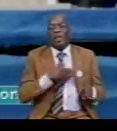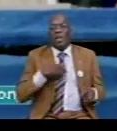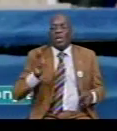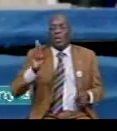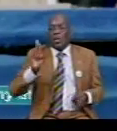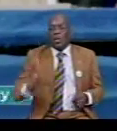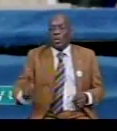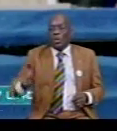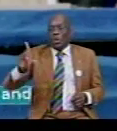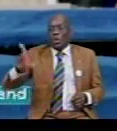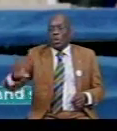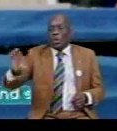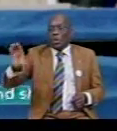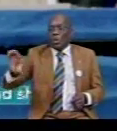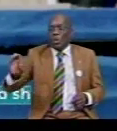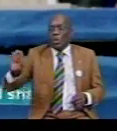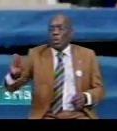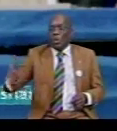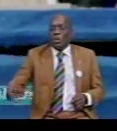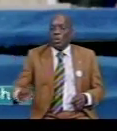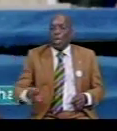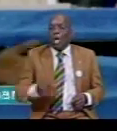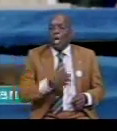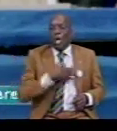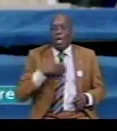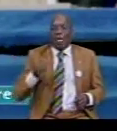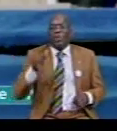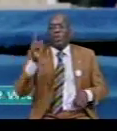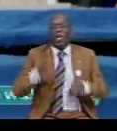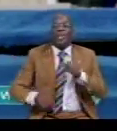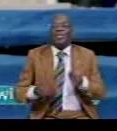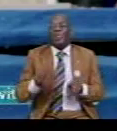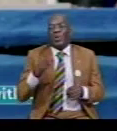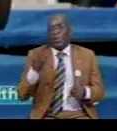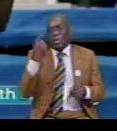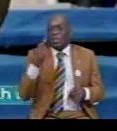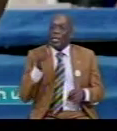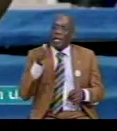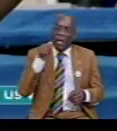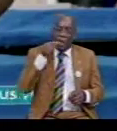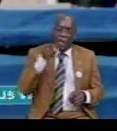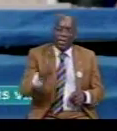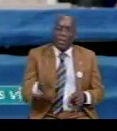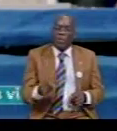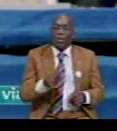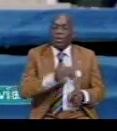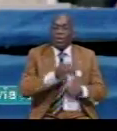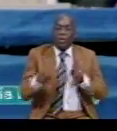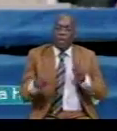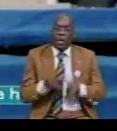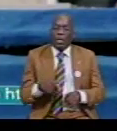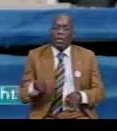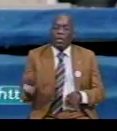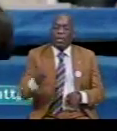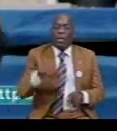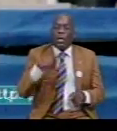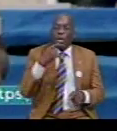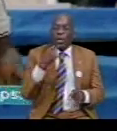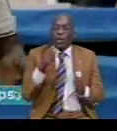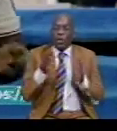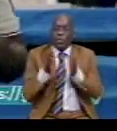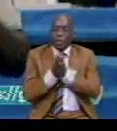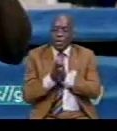mo bi ti mo ti wa mo mo ni tewo olorun mo wo so do re o ngba ti dadu wa n prayer wa ni pe gbogbo ibi soro to ba ti